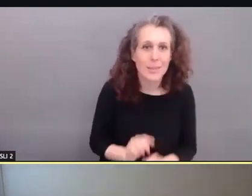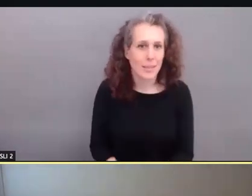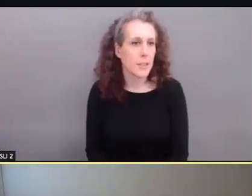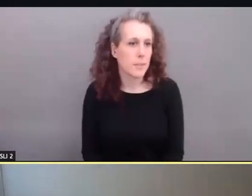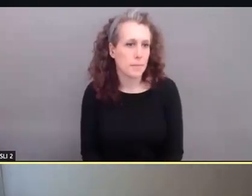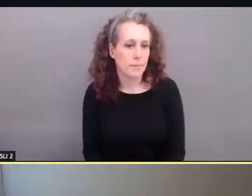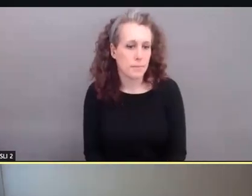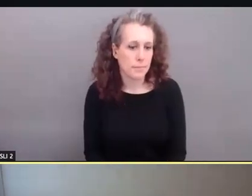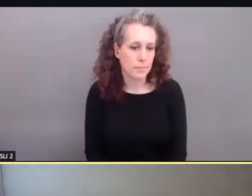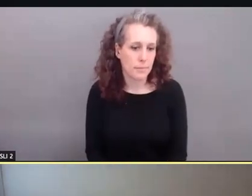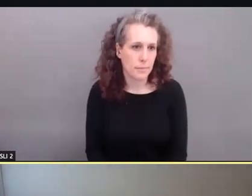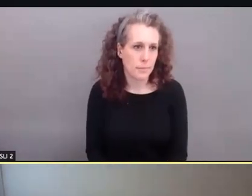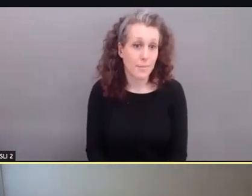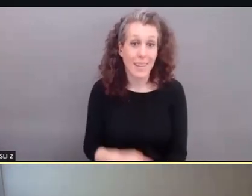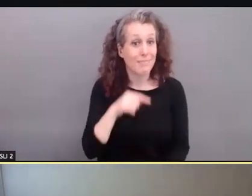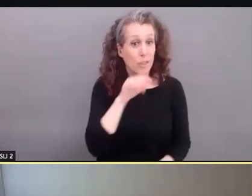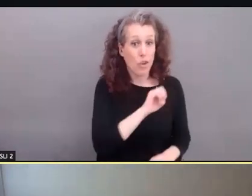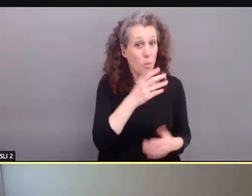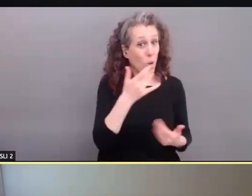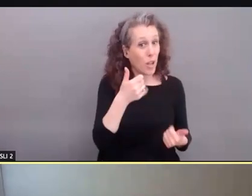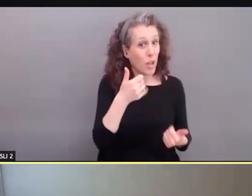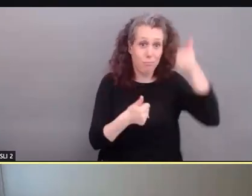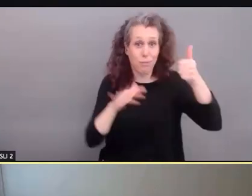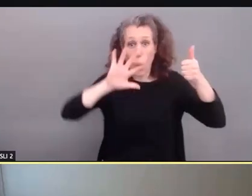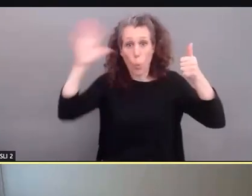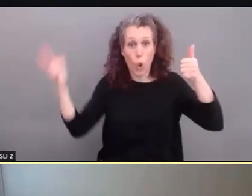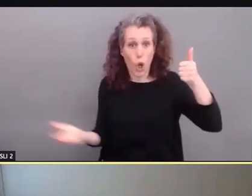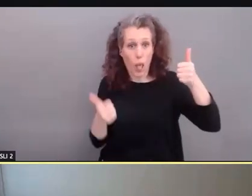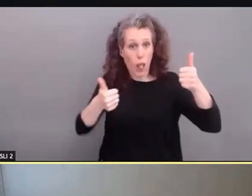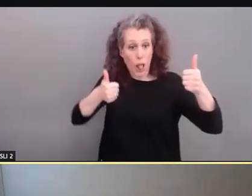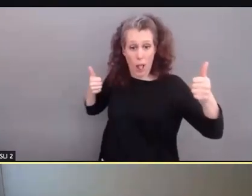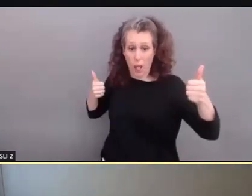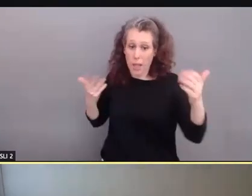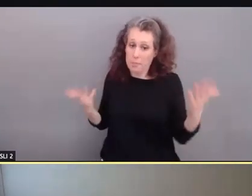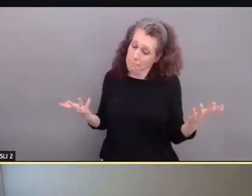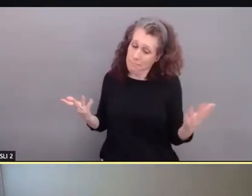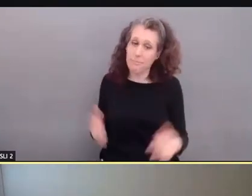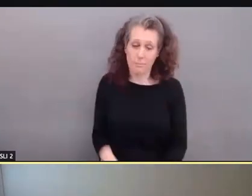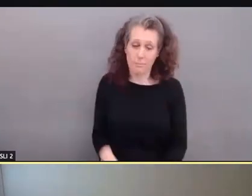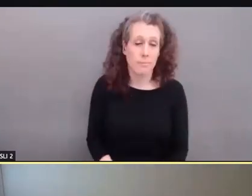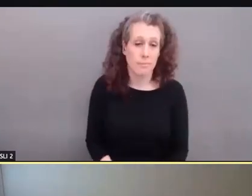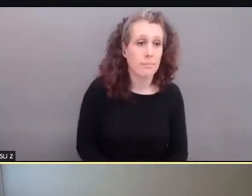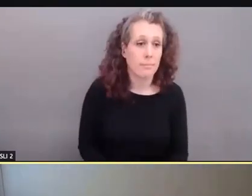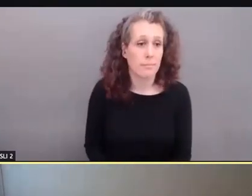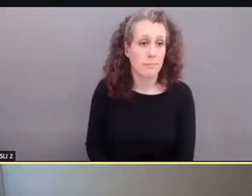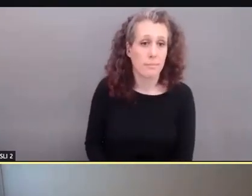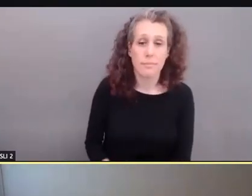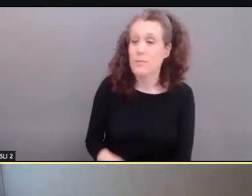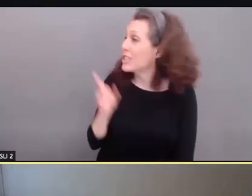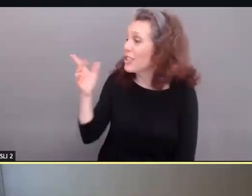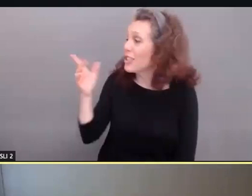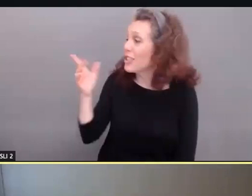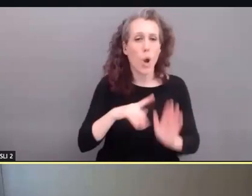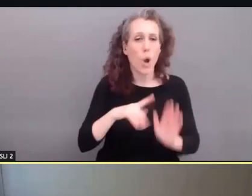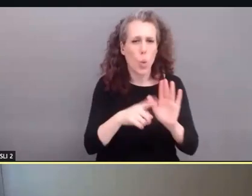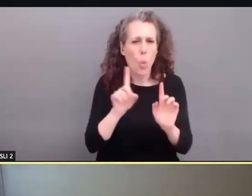happens in most of the rest of the world. And we've tried to give here a presentation of what's essential